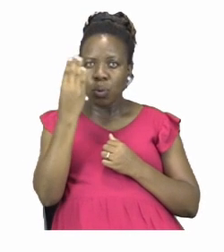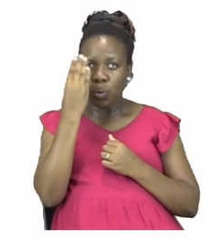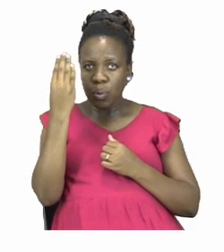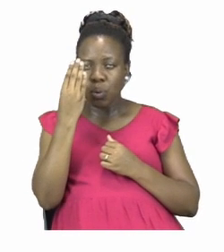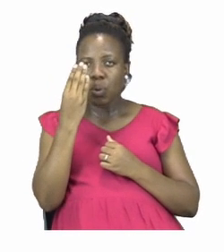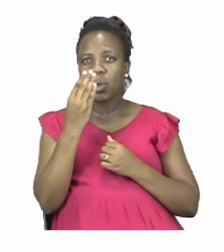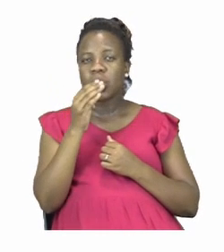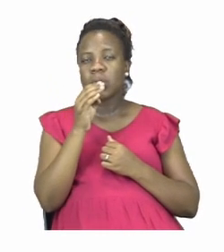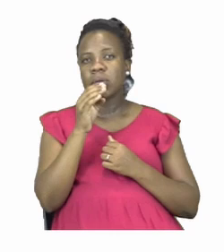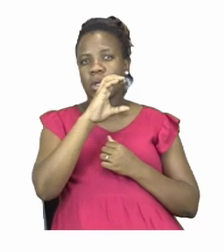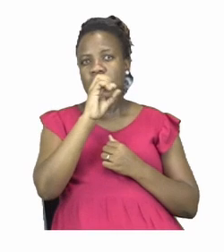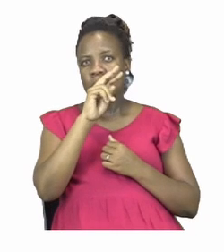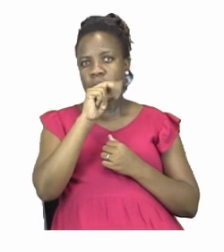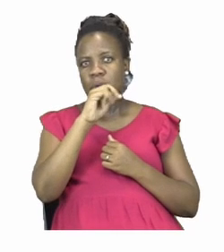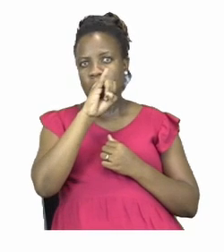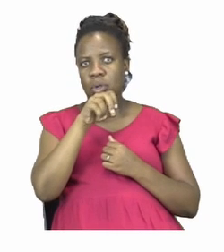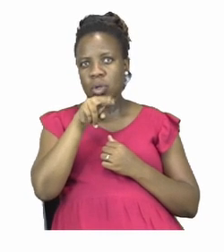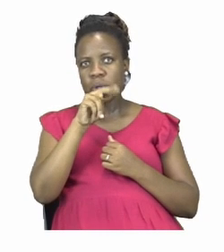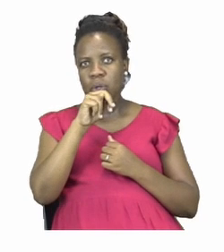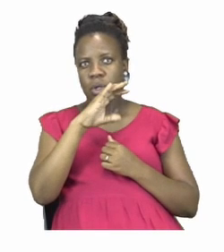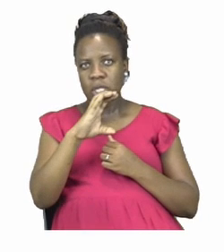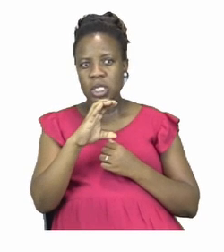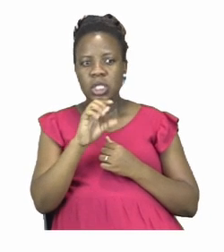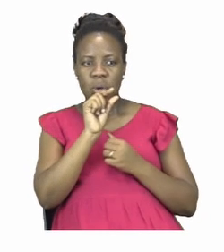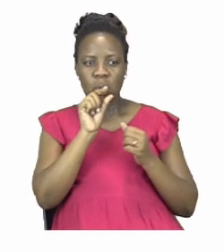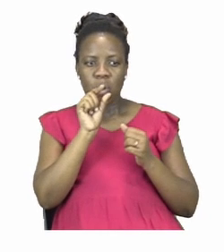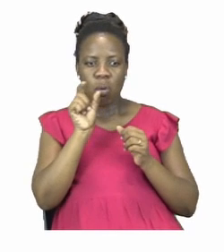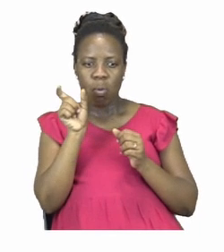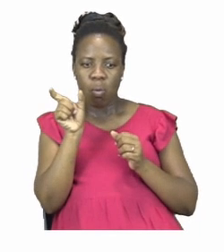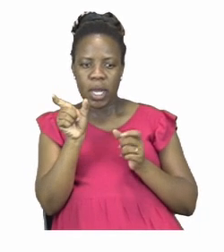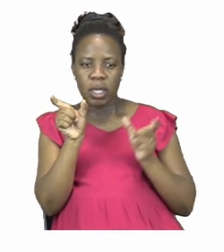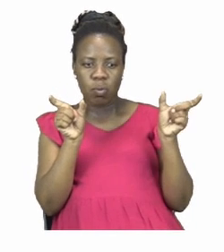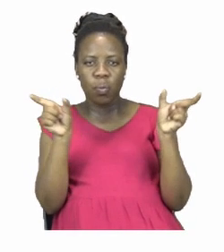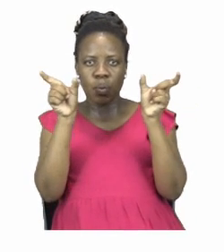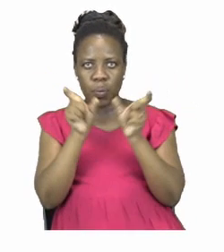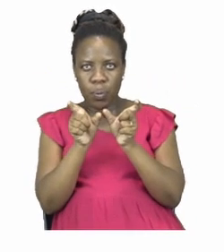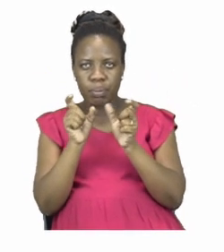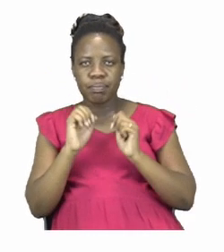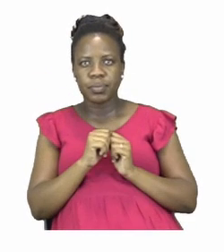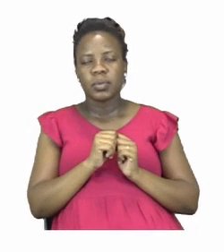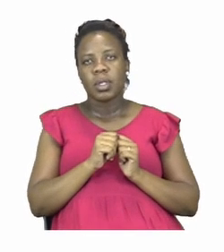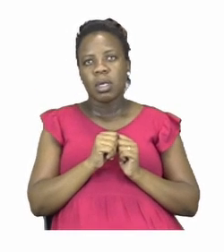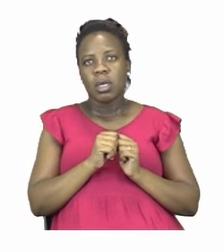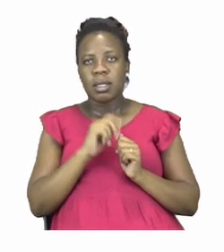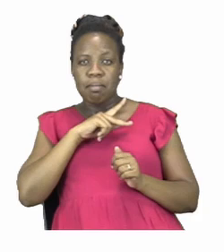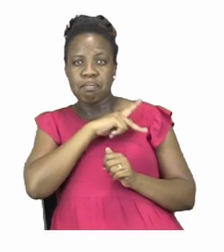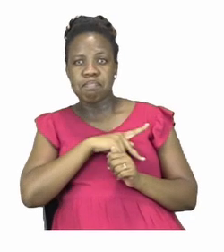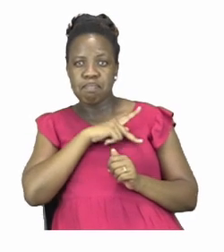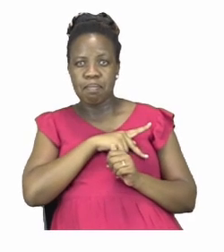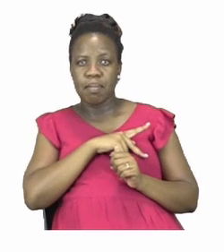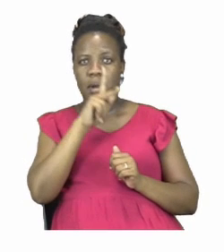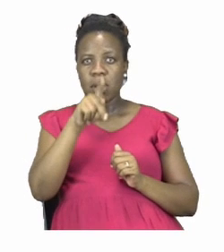And then you have to find a preposition. Now remember everyone, when we talk about prepositions, this